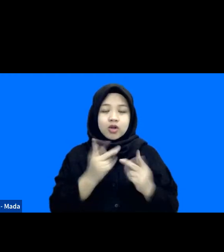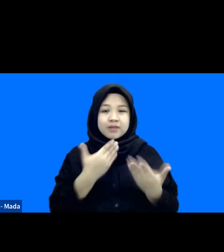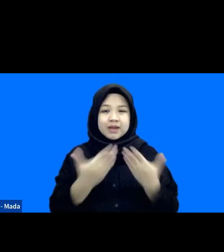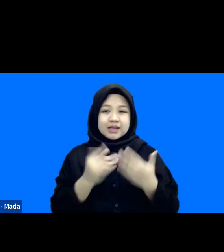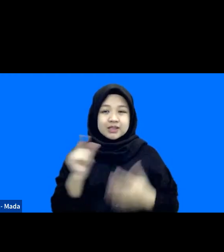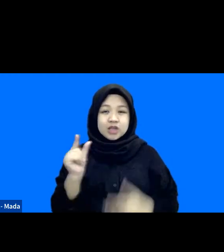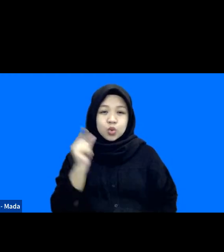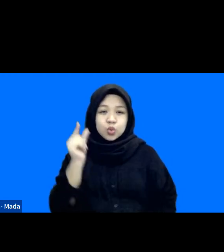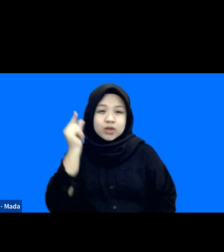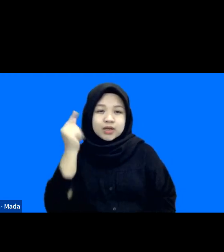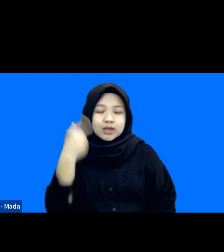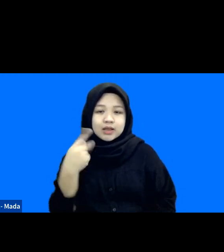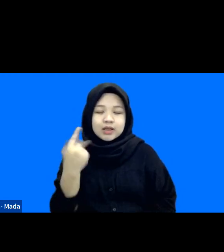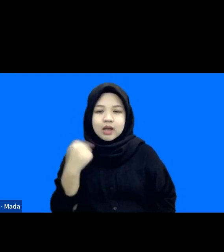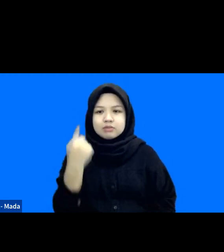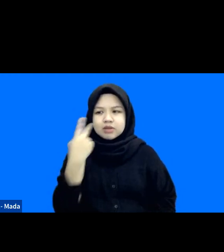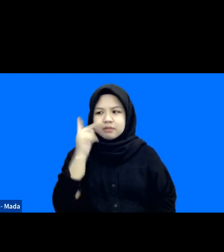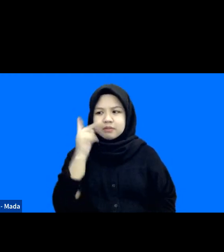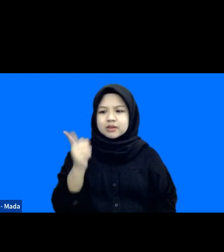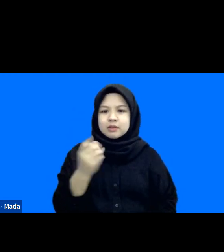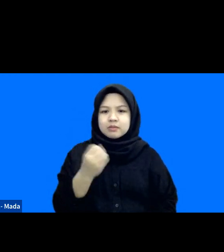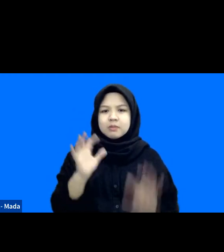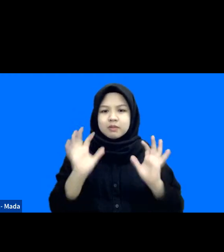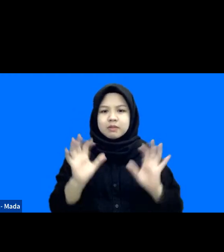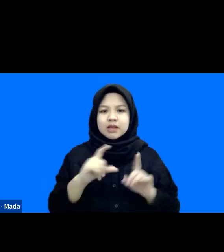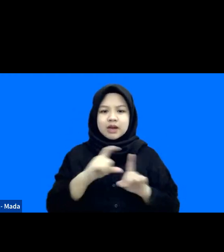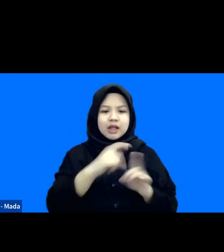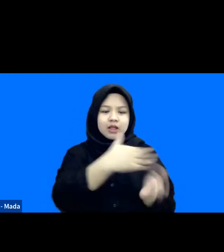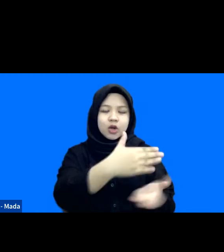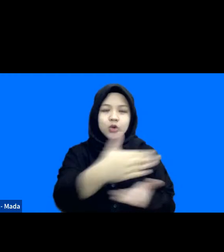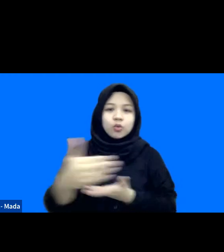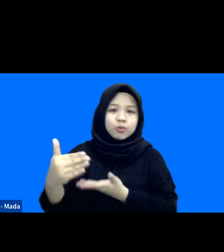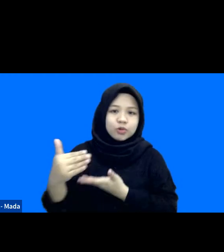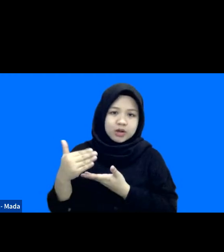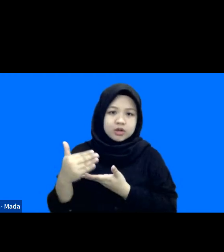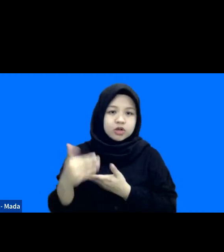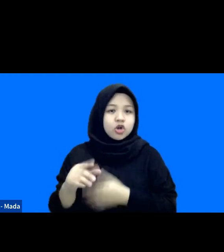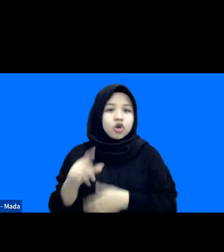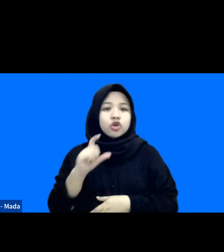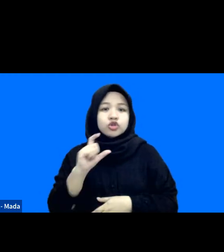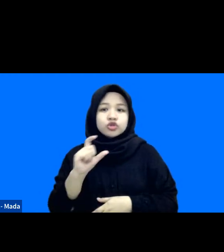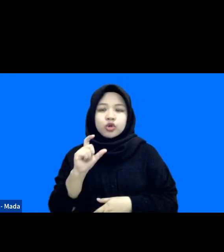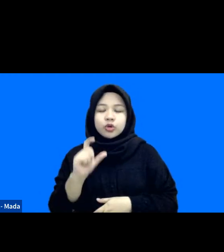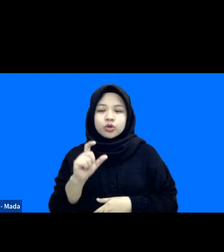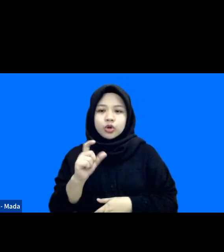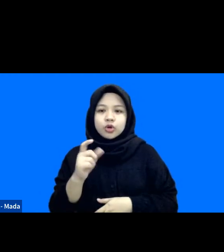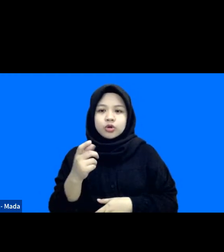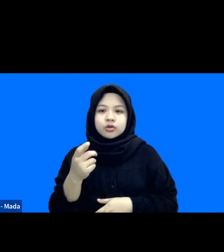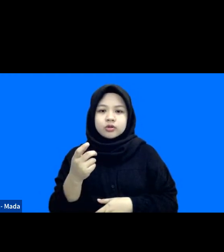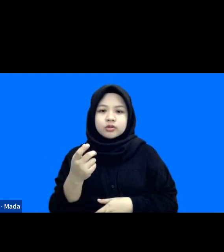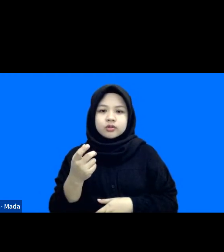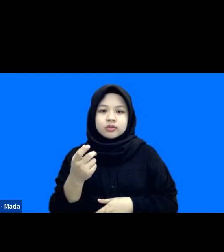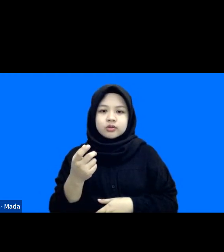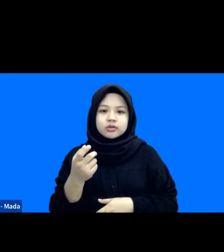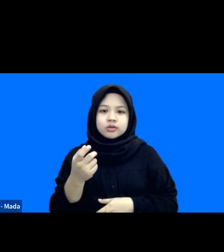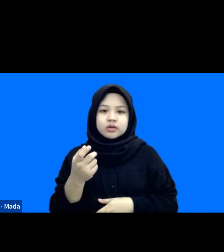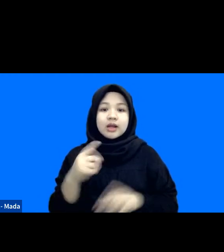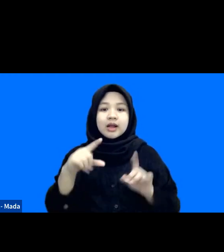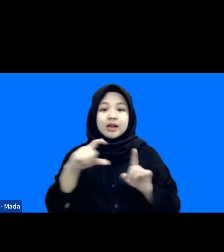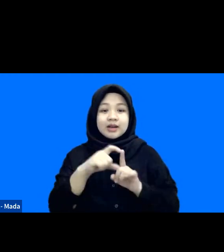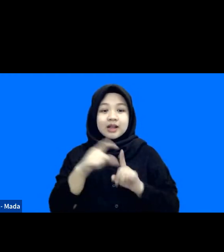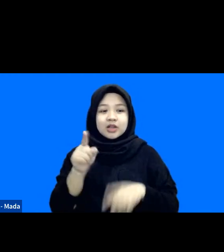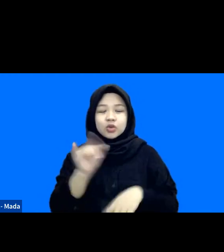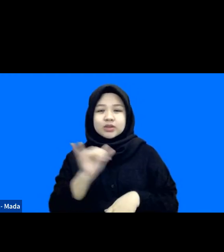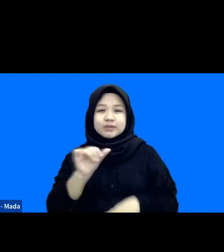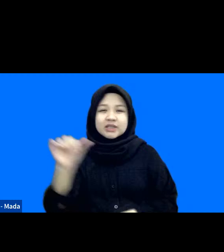And you heard the phrase data is a new oil. I mean, you may not fully agree with it, but what we're really saying is data is the mechanism